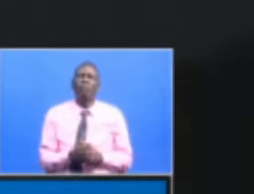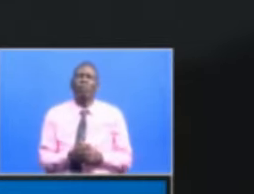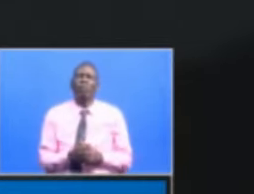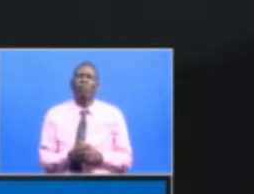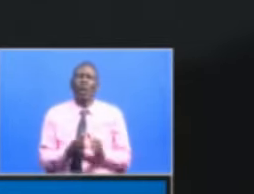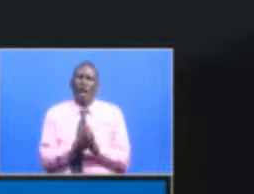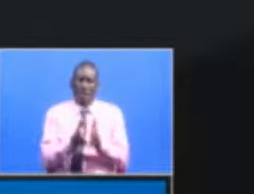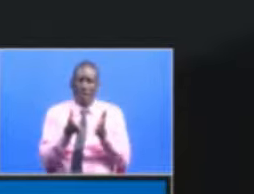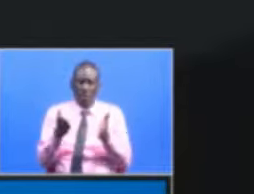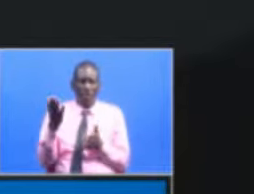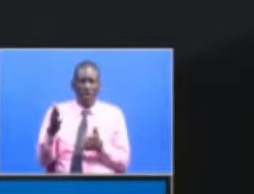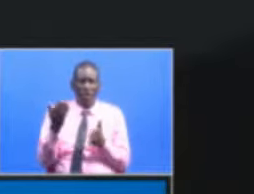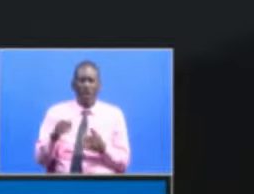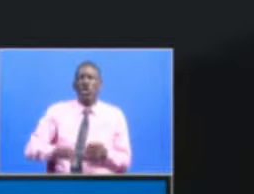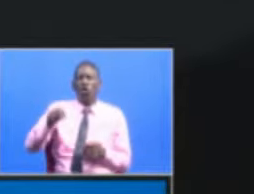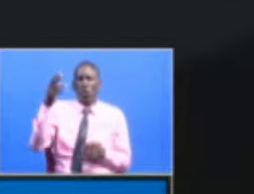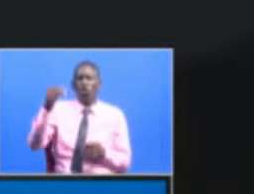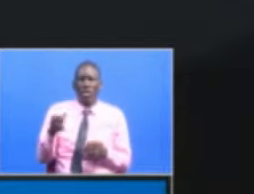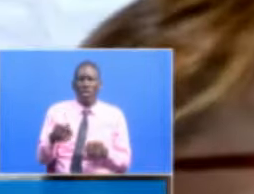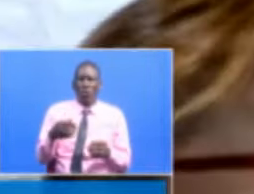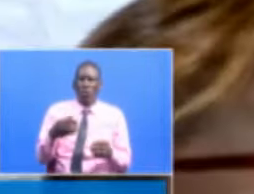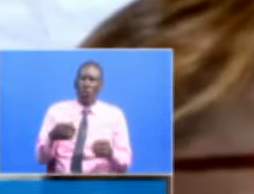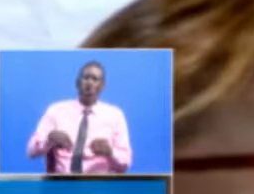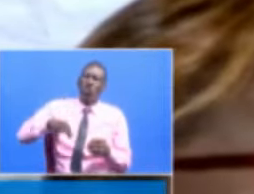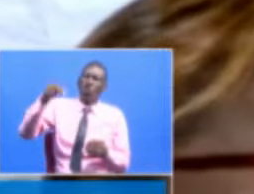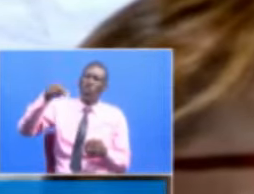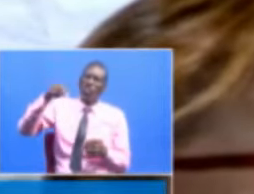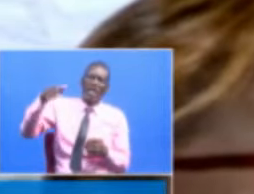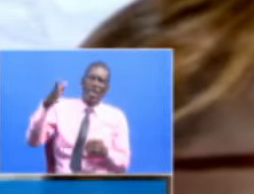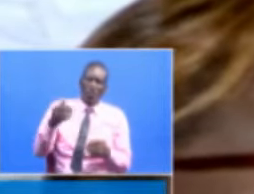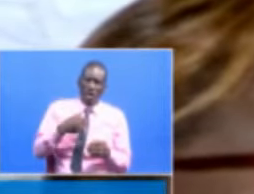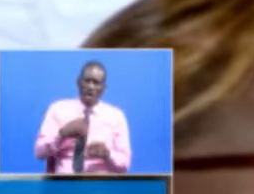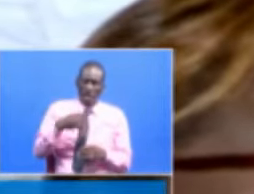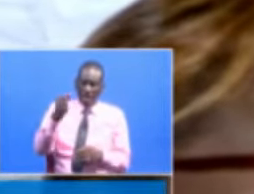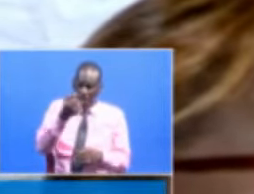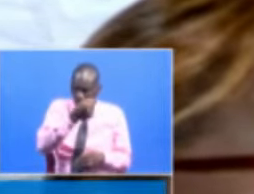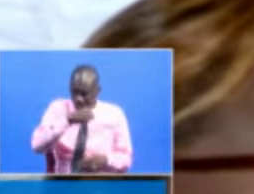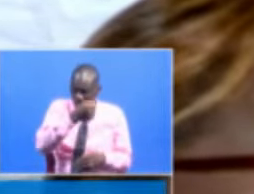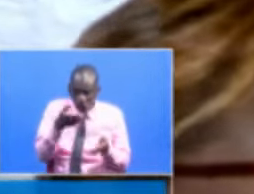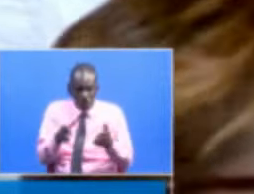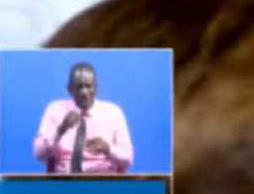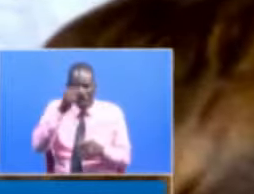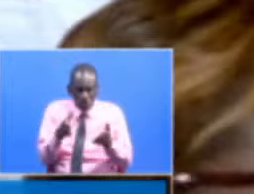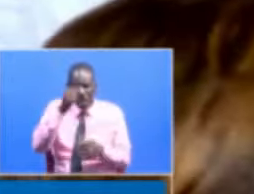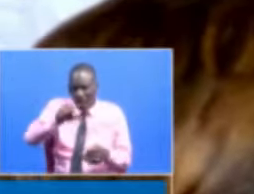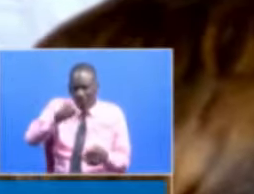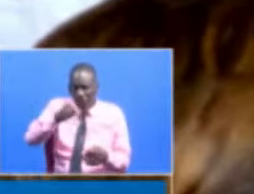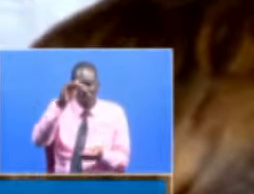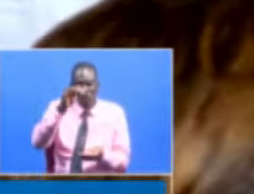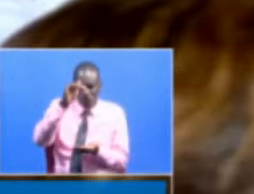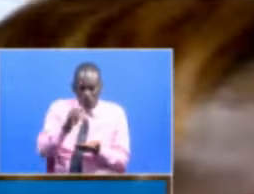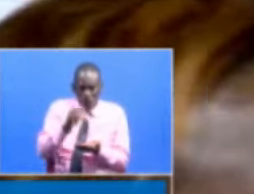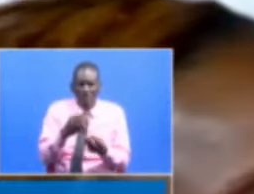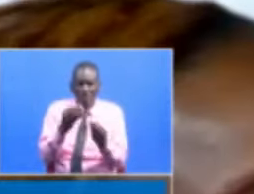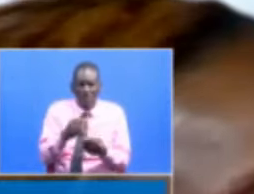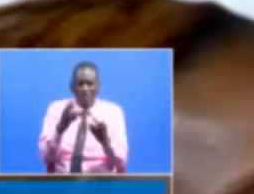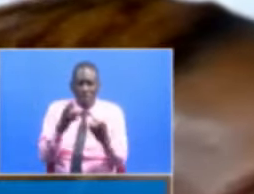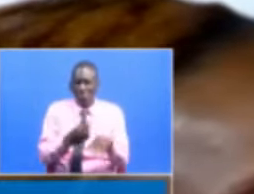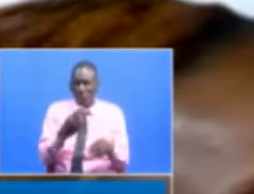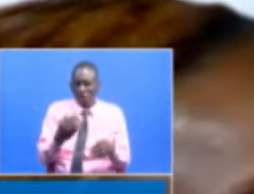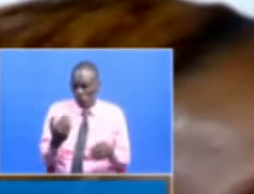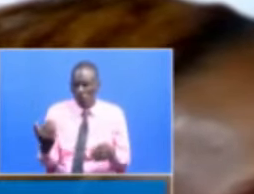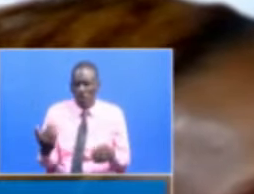Down there in the north, there used to be elephants, but you cannot today find an elephant. And a lot of time we find our children, we take to these